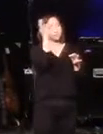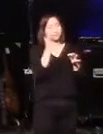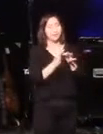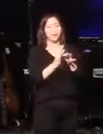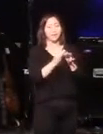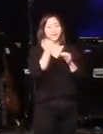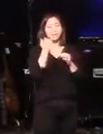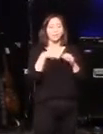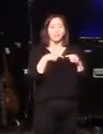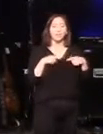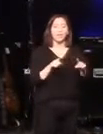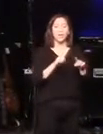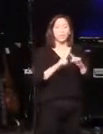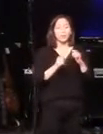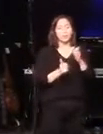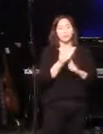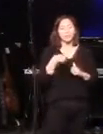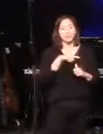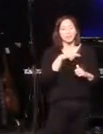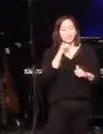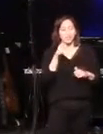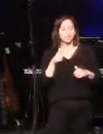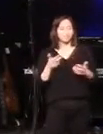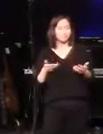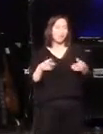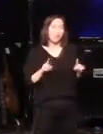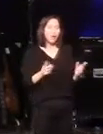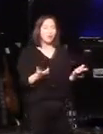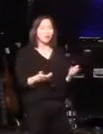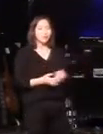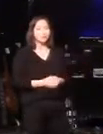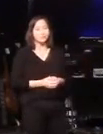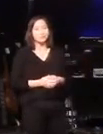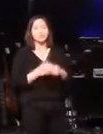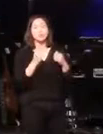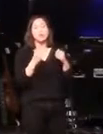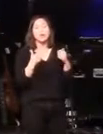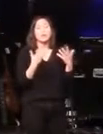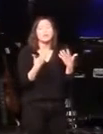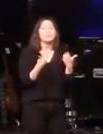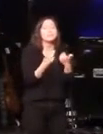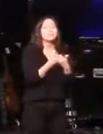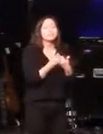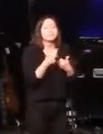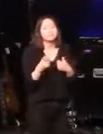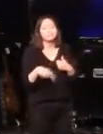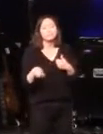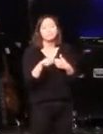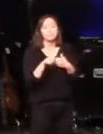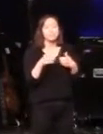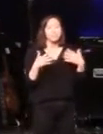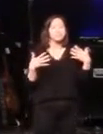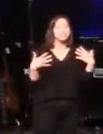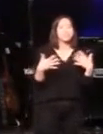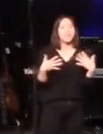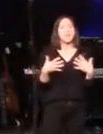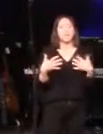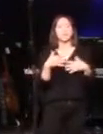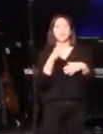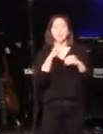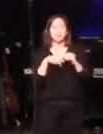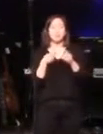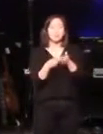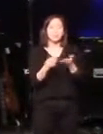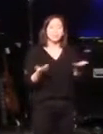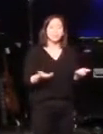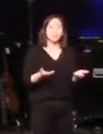And so because of that, I want to challenge people to not be afraid of this. I want to challenge people to step into